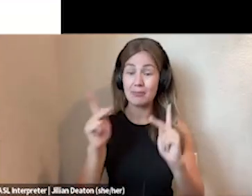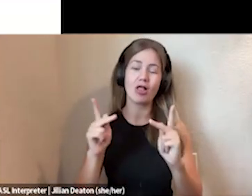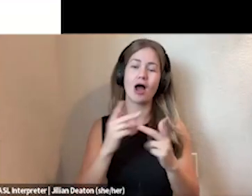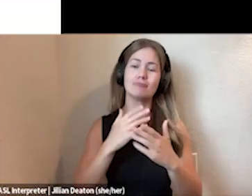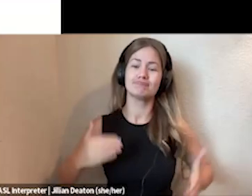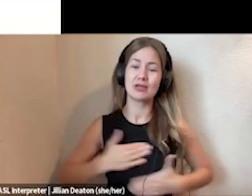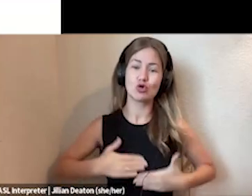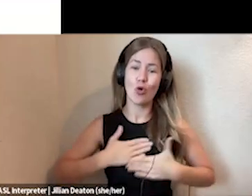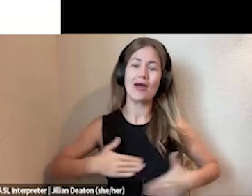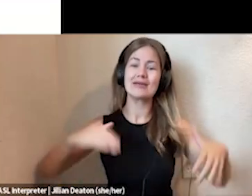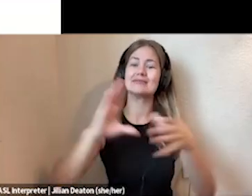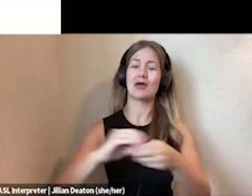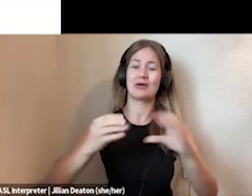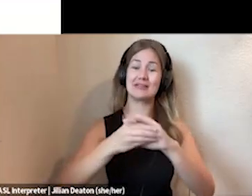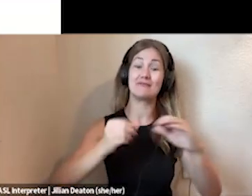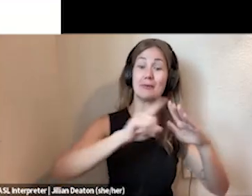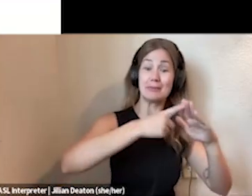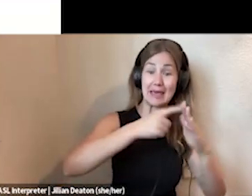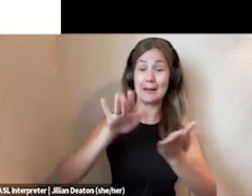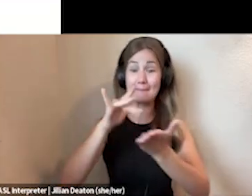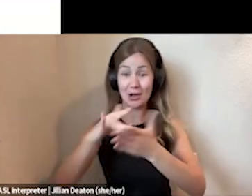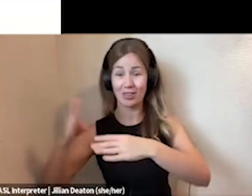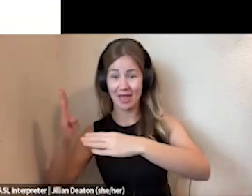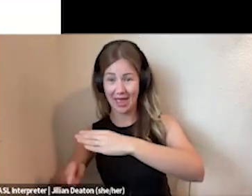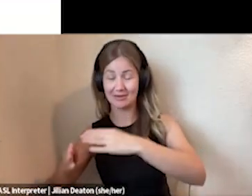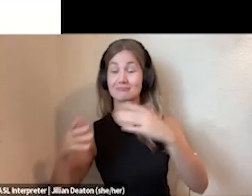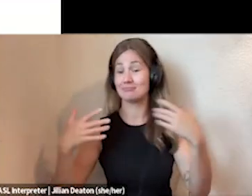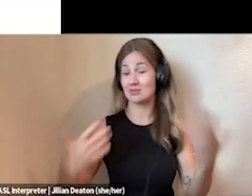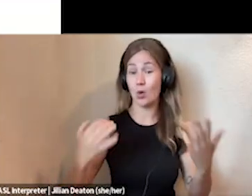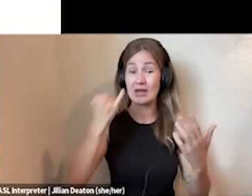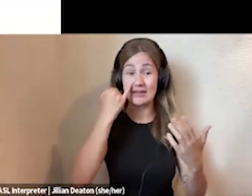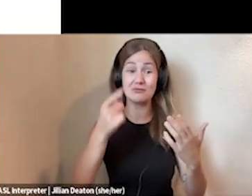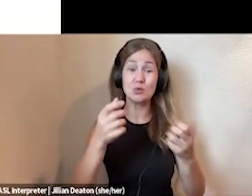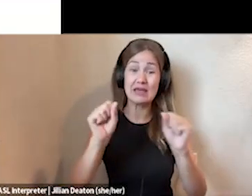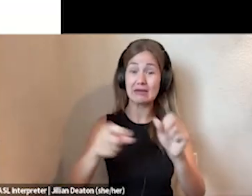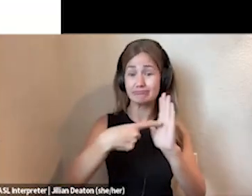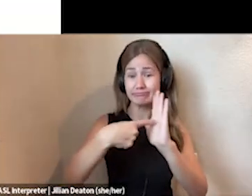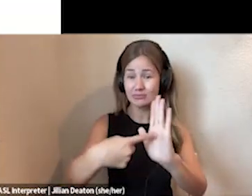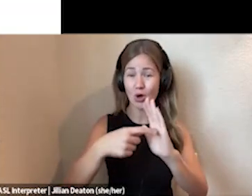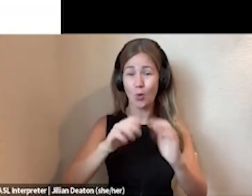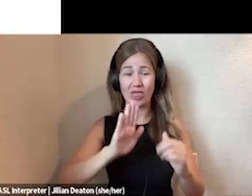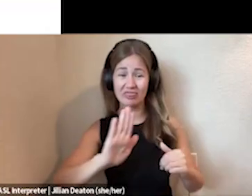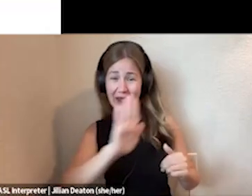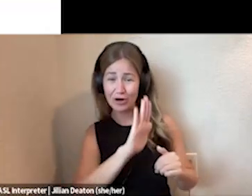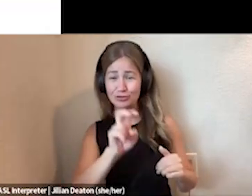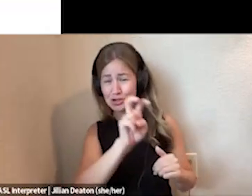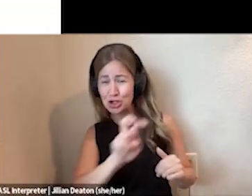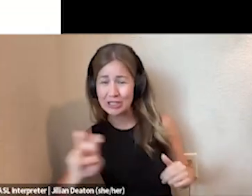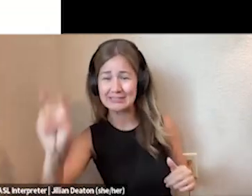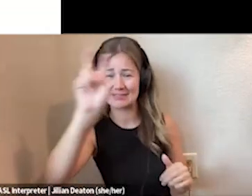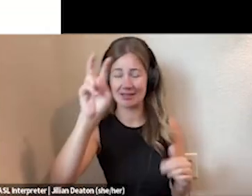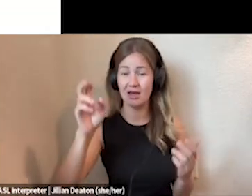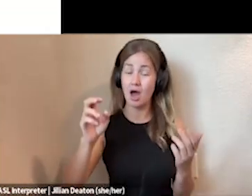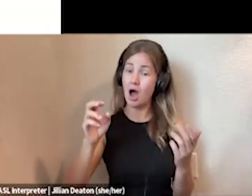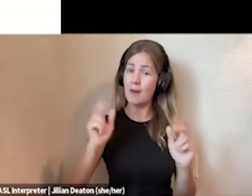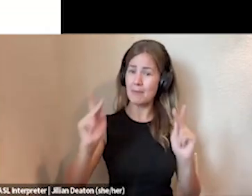transformation. And the more you can illustrate those powerful journeys across your program, the more connected people will